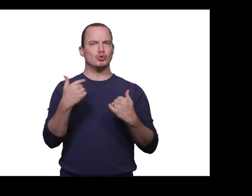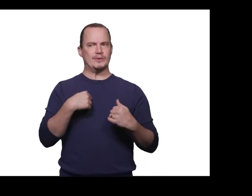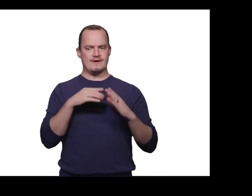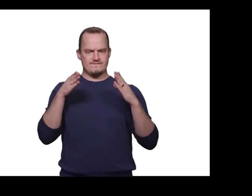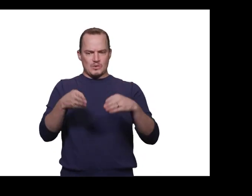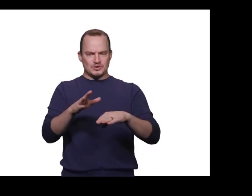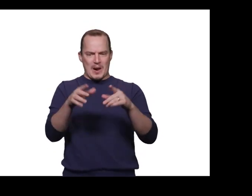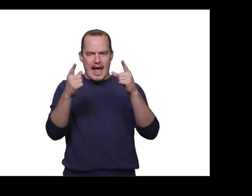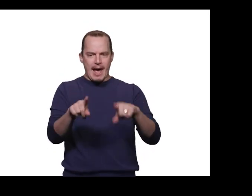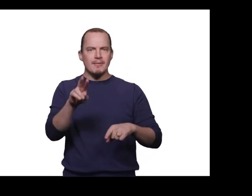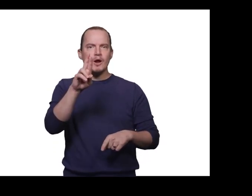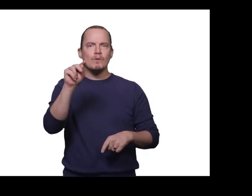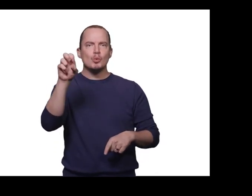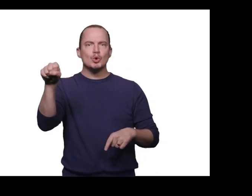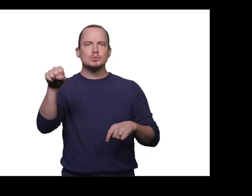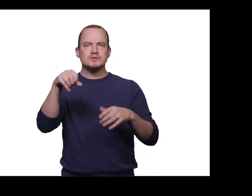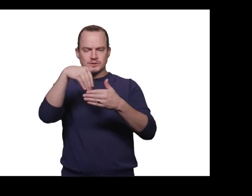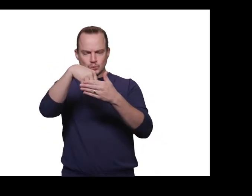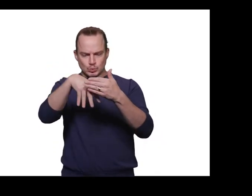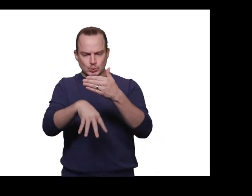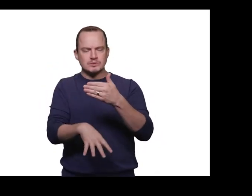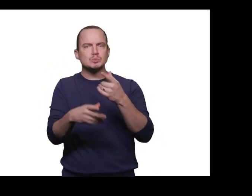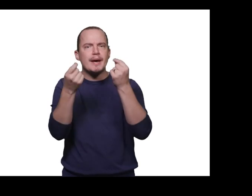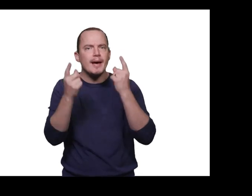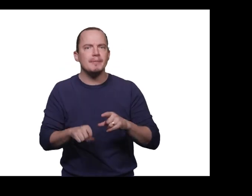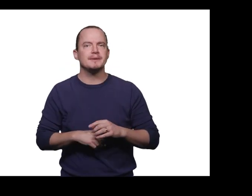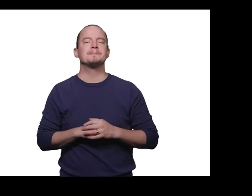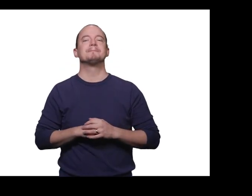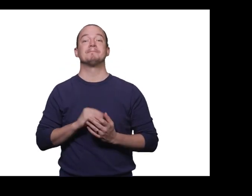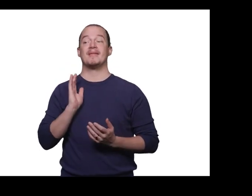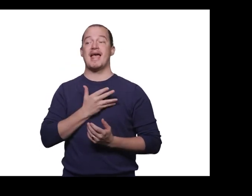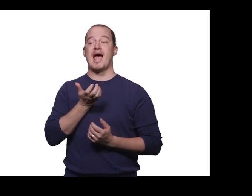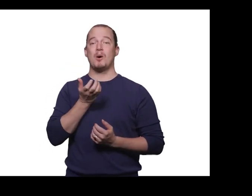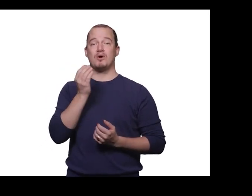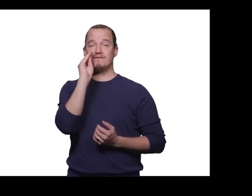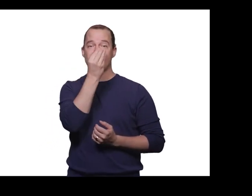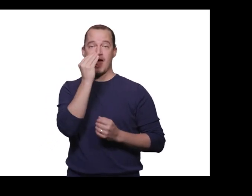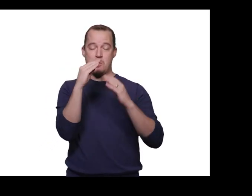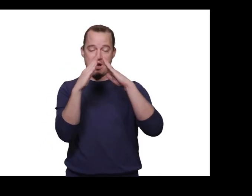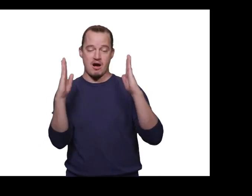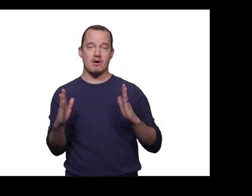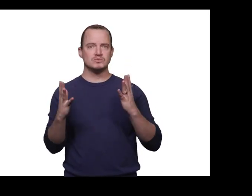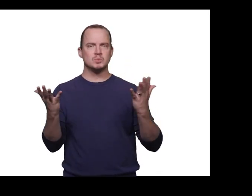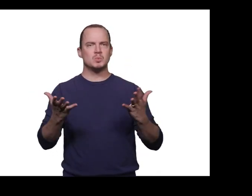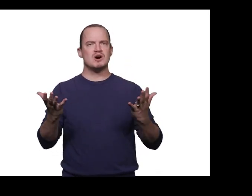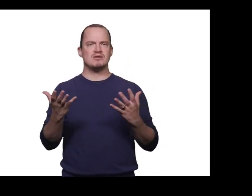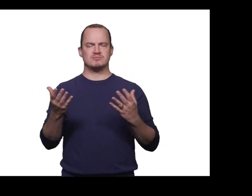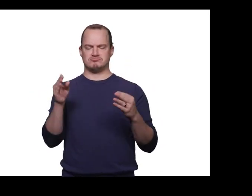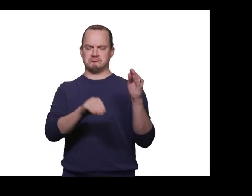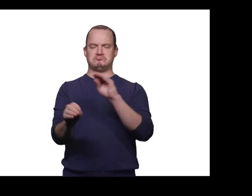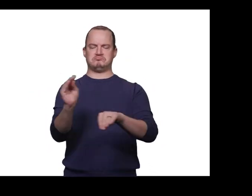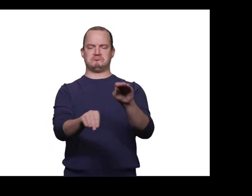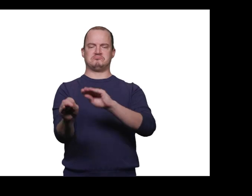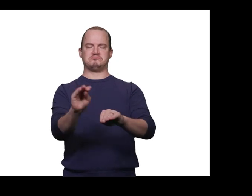to those roots. And our garden shed is full of things that we found